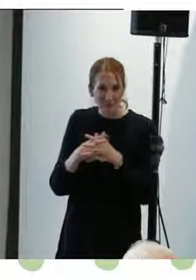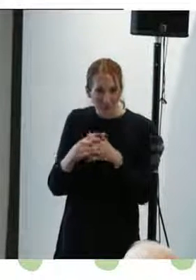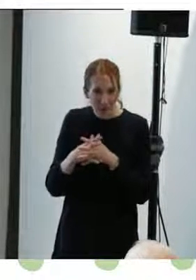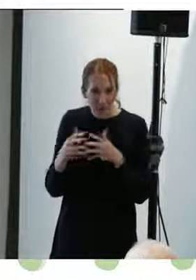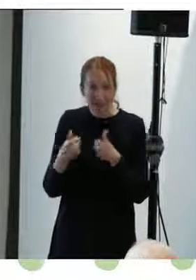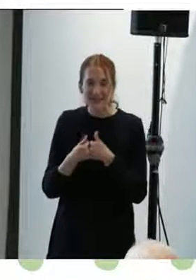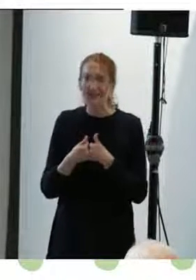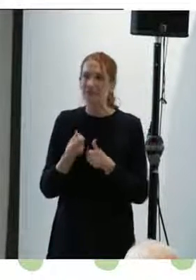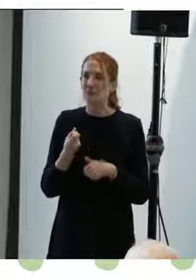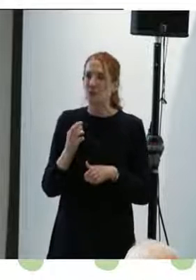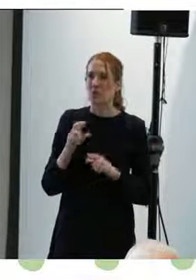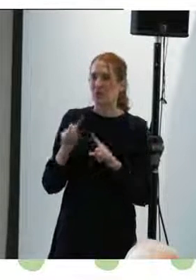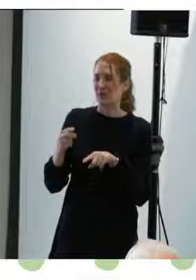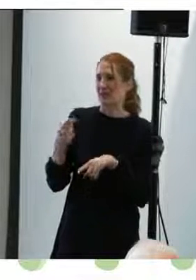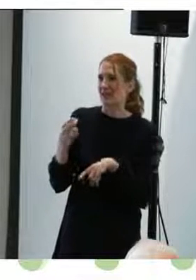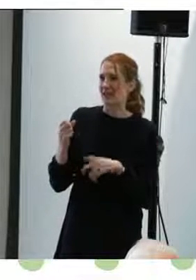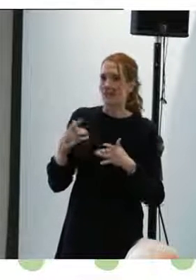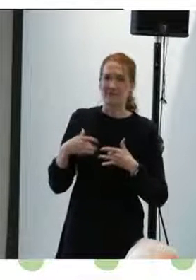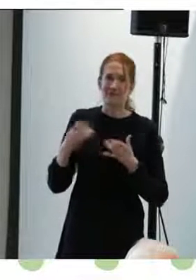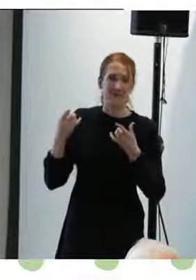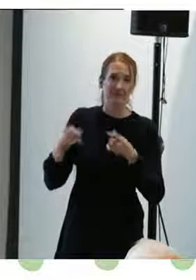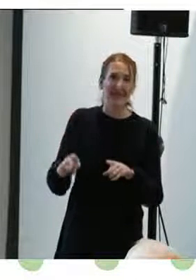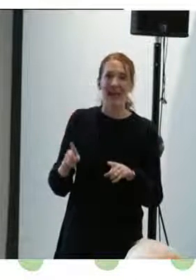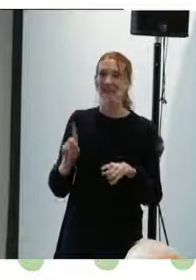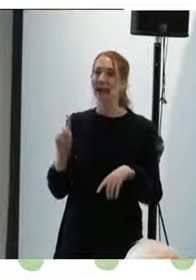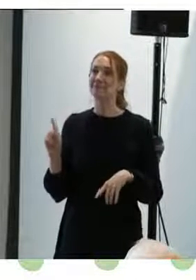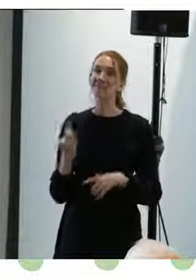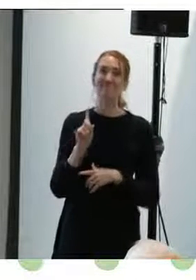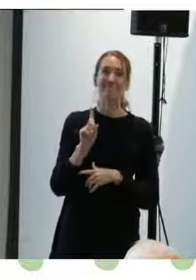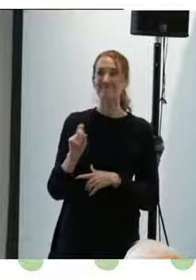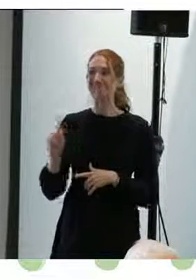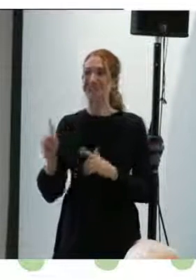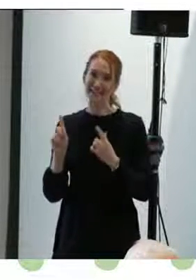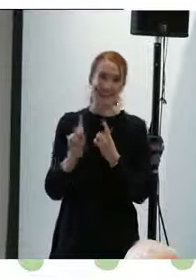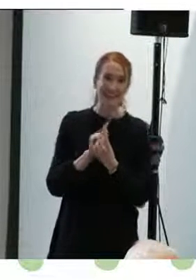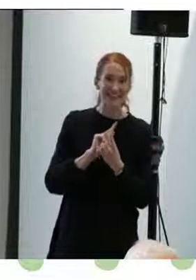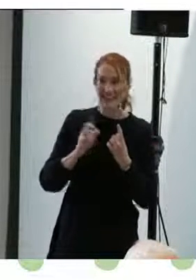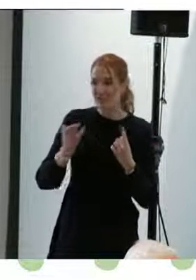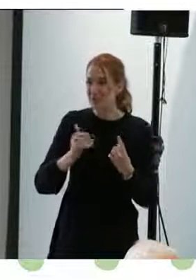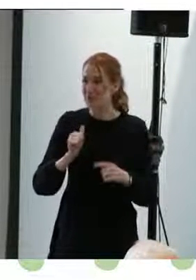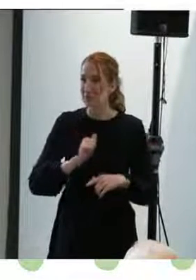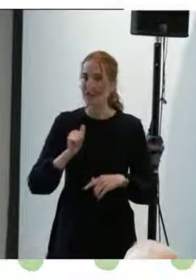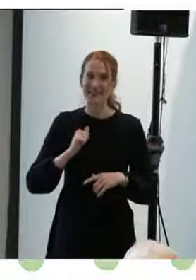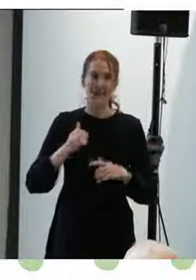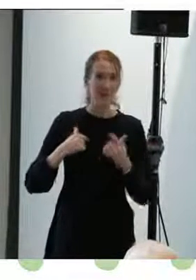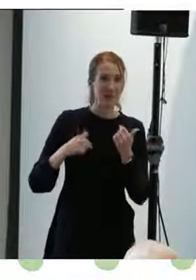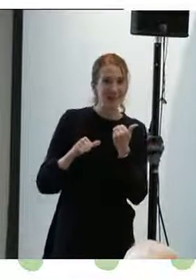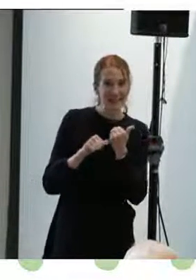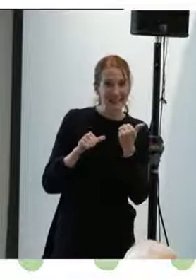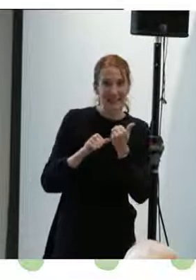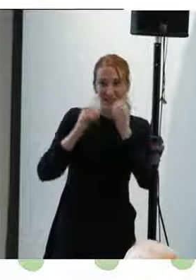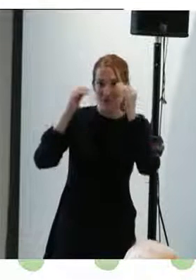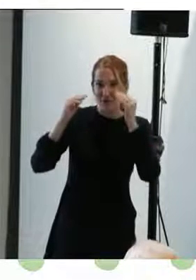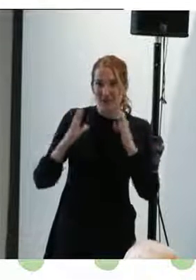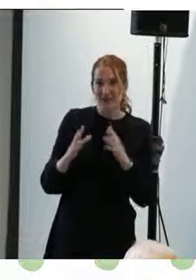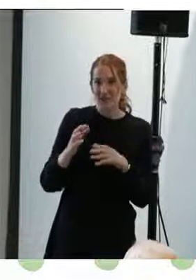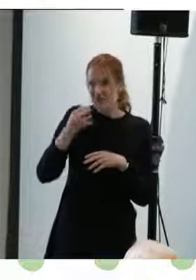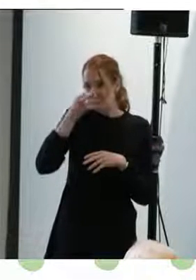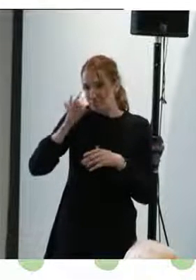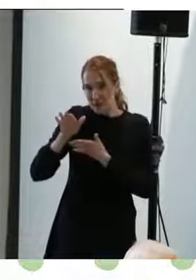school, different events and wander around and introduce myself as this, assistant professor from a nearby college.